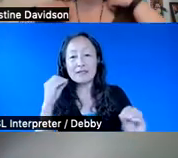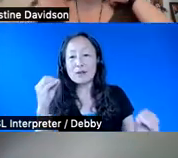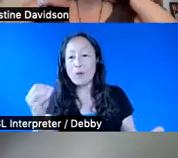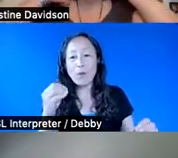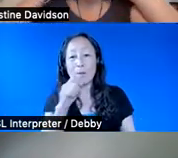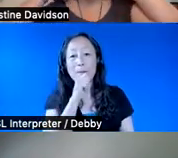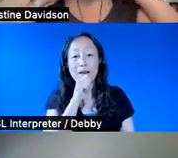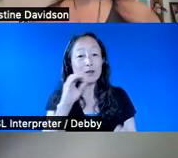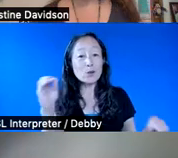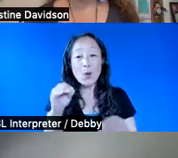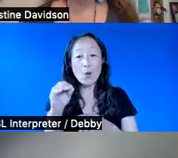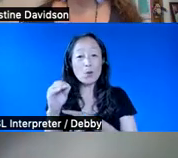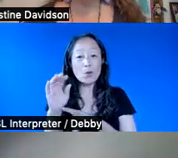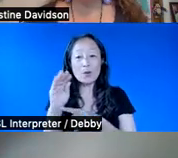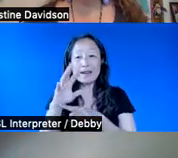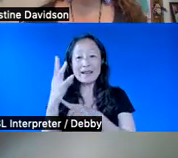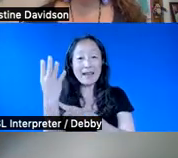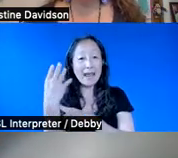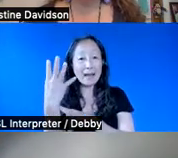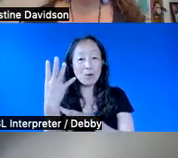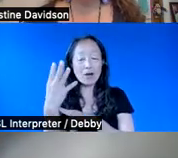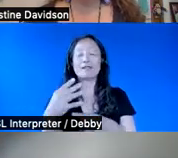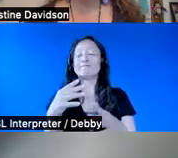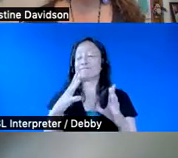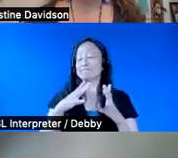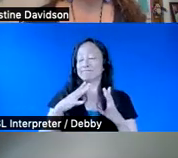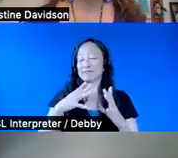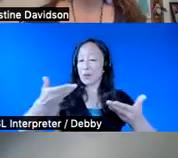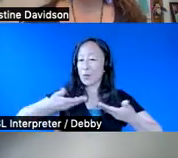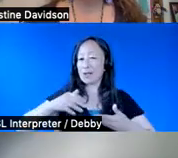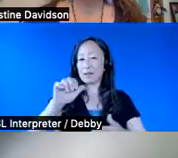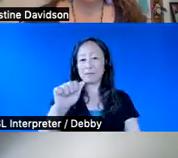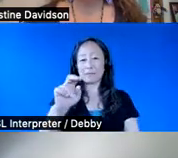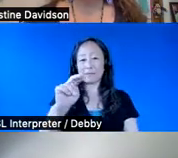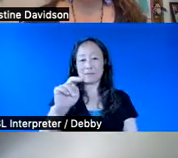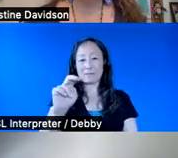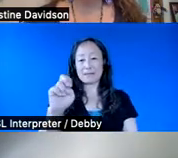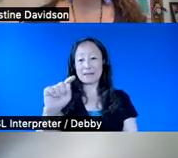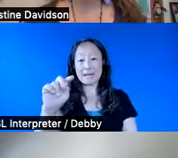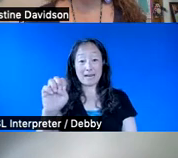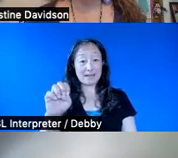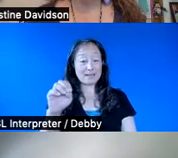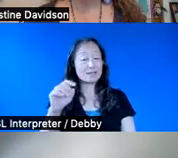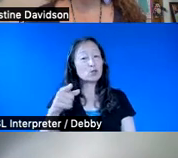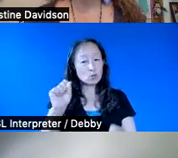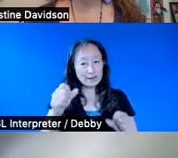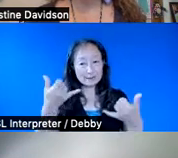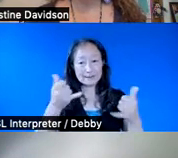and we'll still see your chat. So that's important too. If you have something to add, type it in the chat, right?